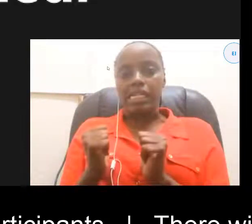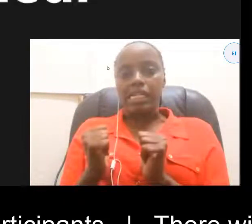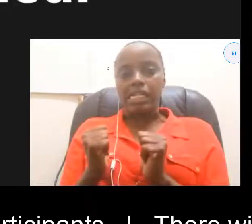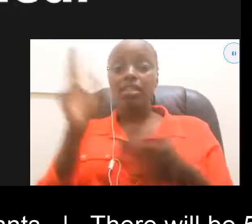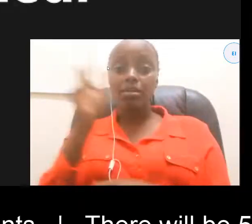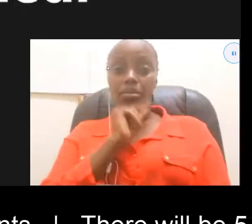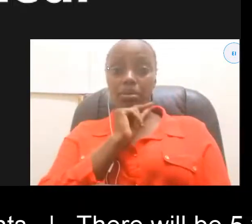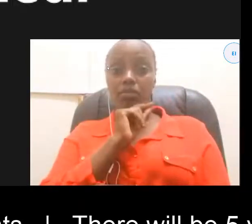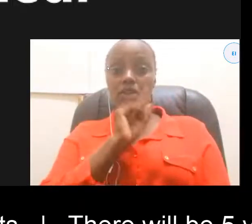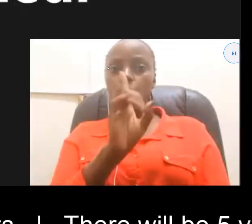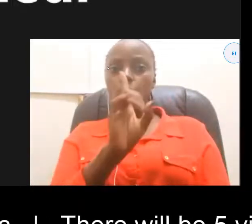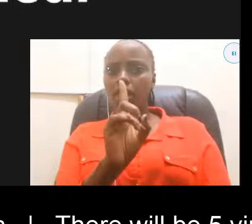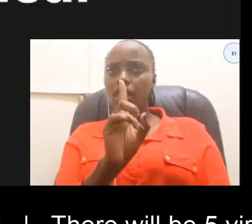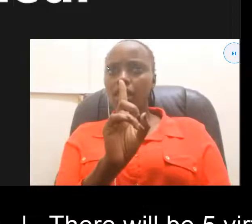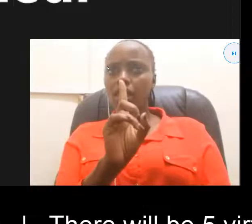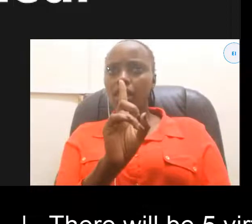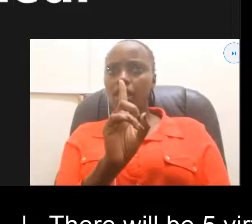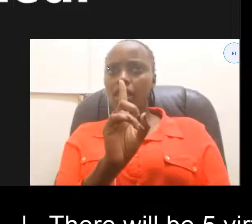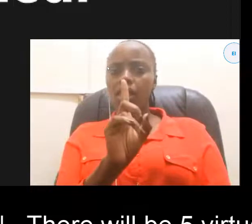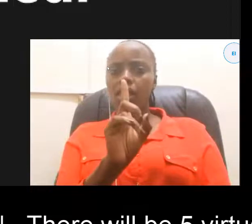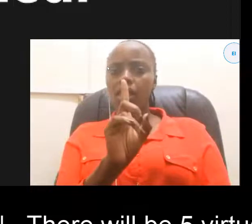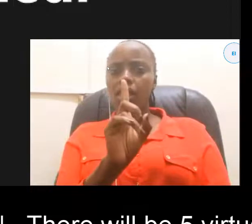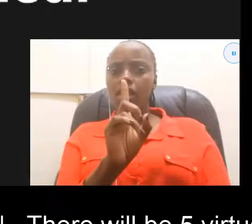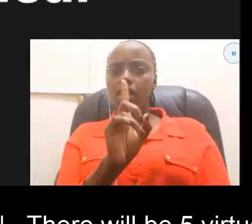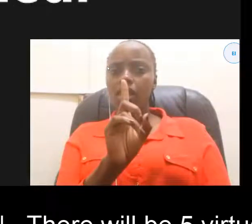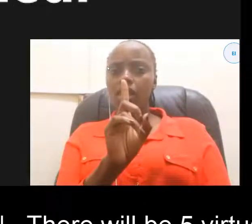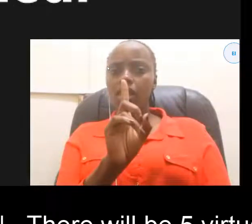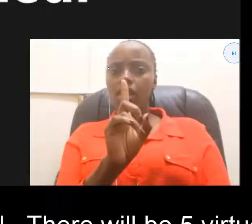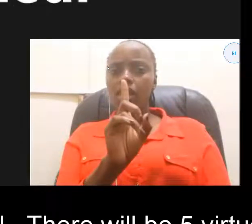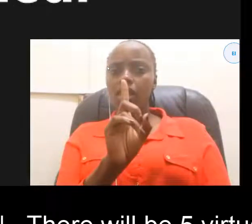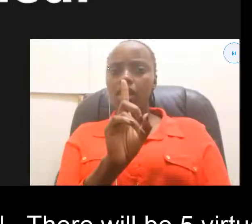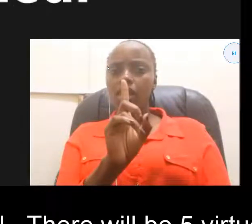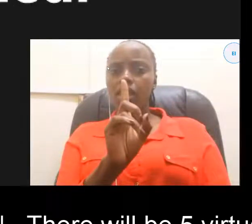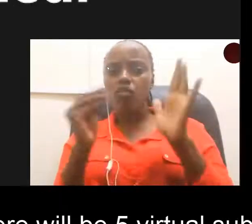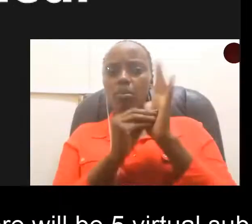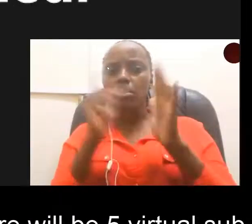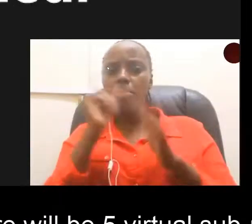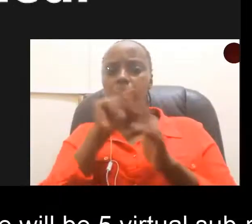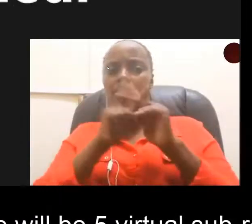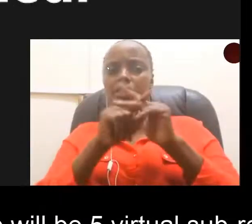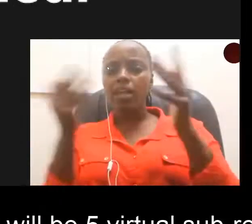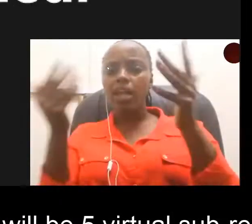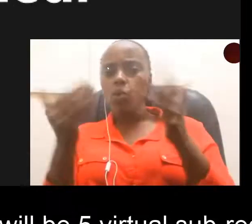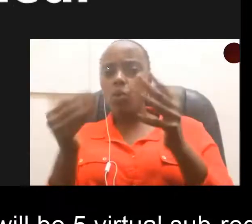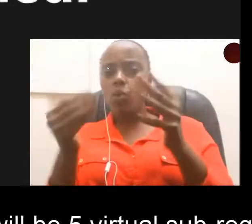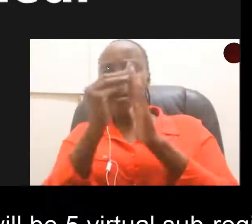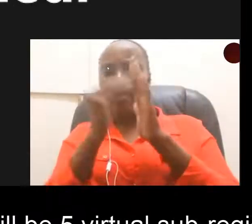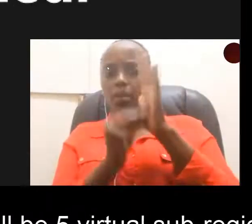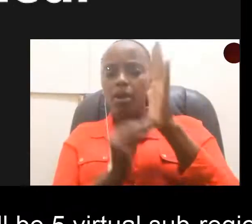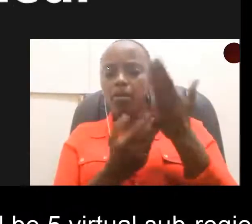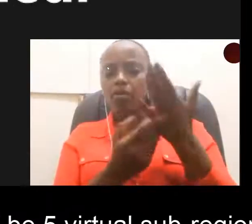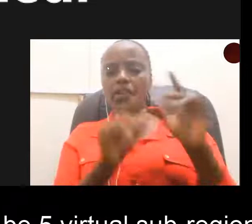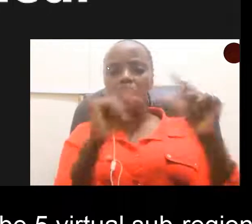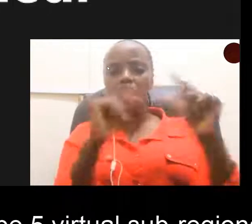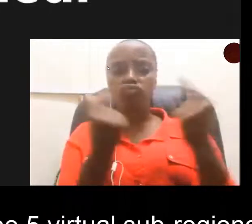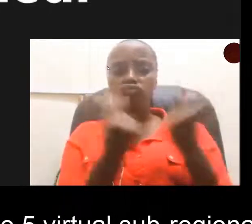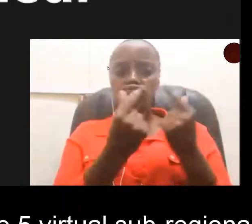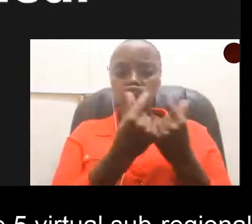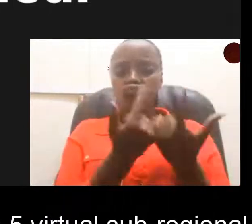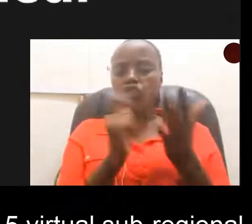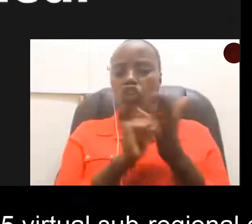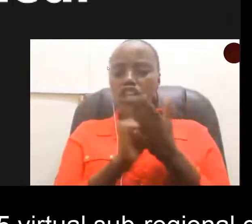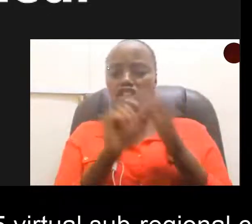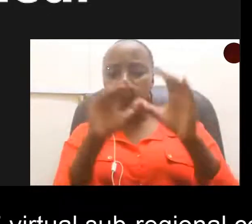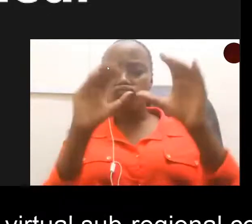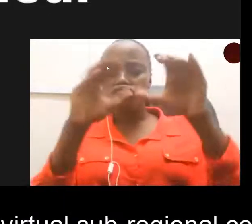in the West, as I've indicated, where it started with the Secretariat, and there were